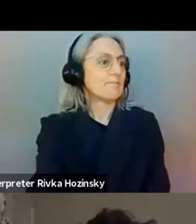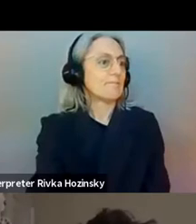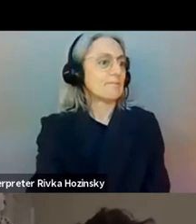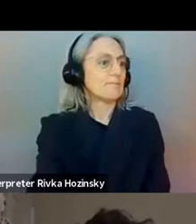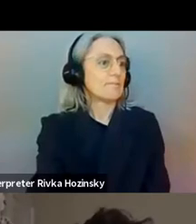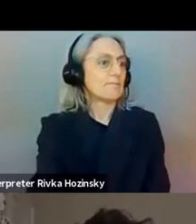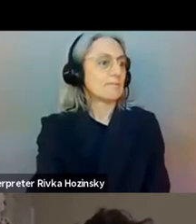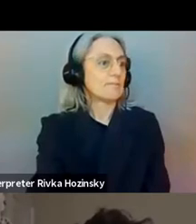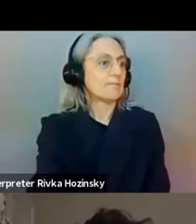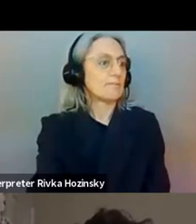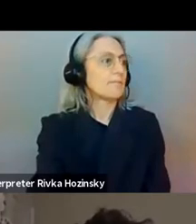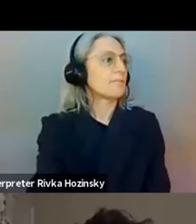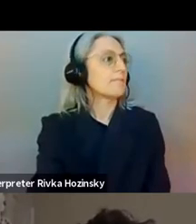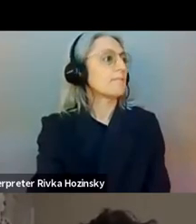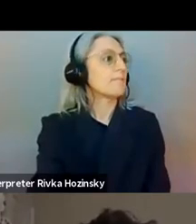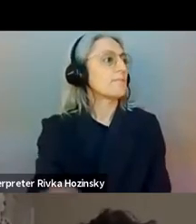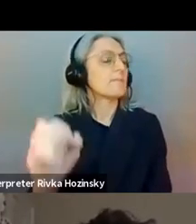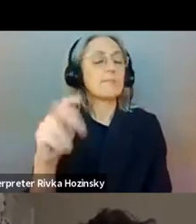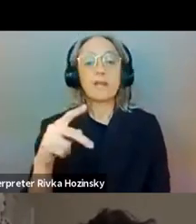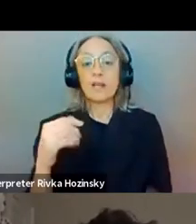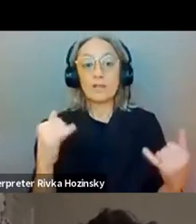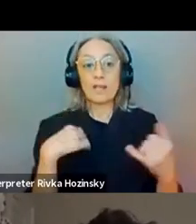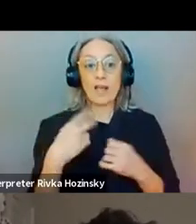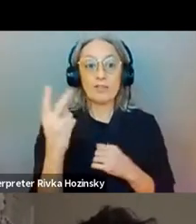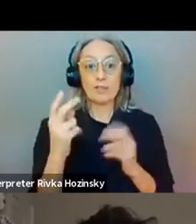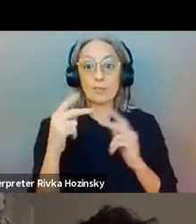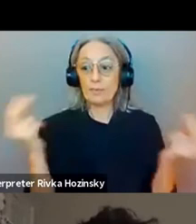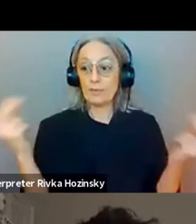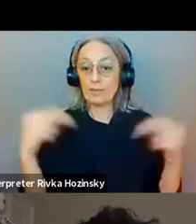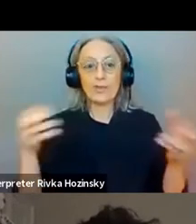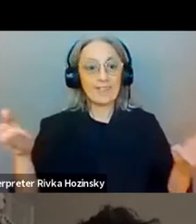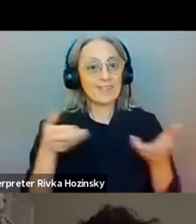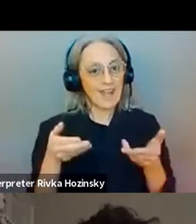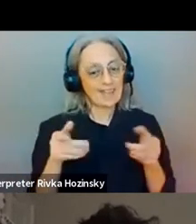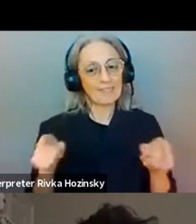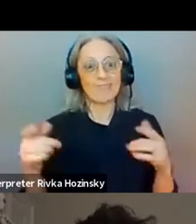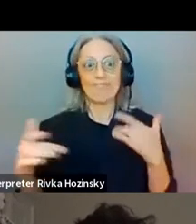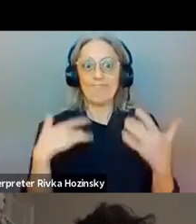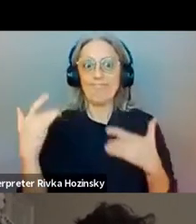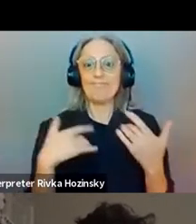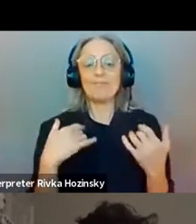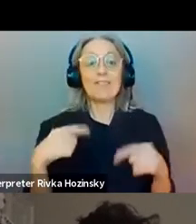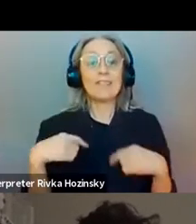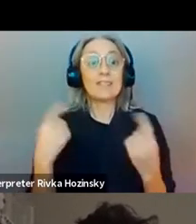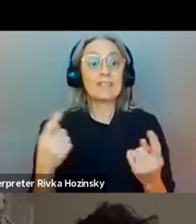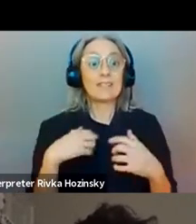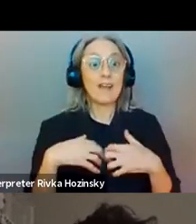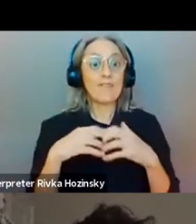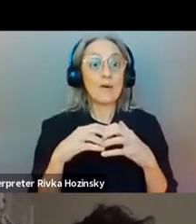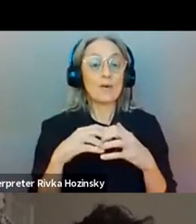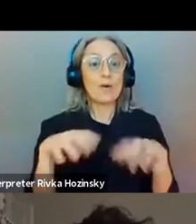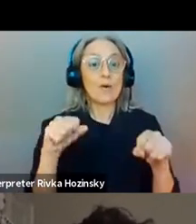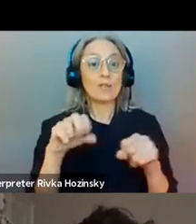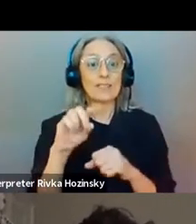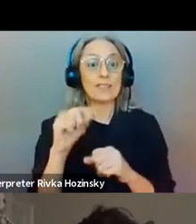All right. So today we have two guests, which I'm really excited for. This is the first time since I've been hosting DT Breakfast that